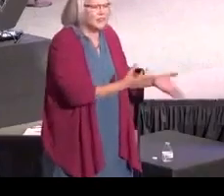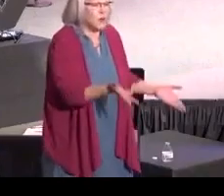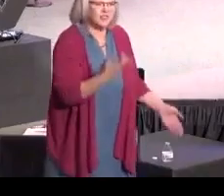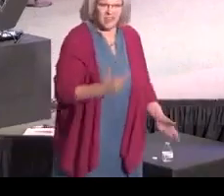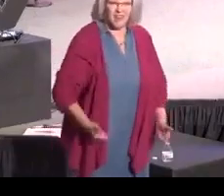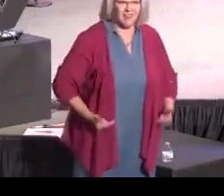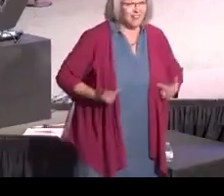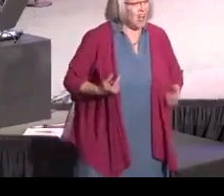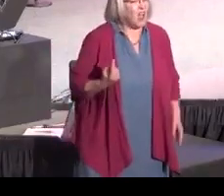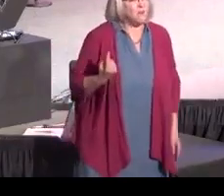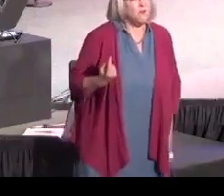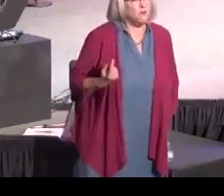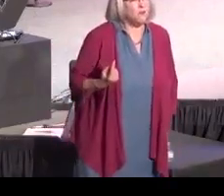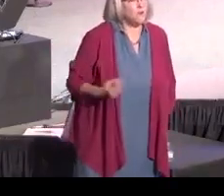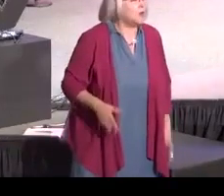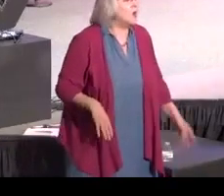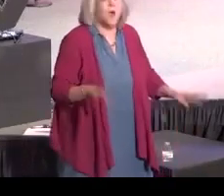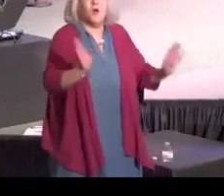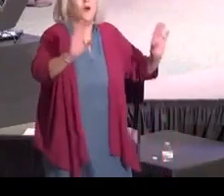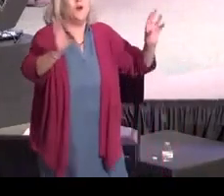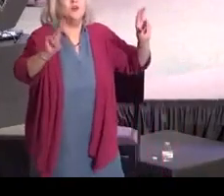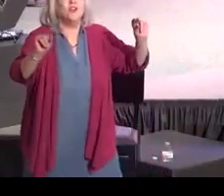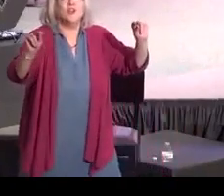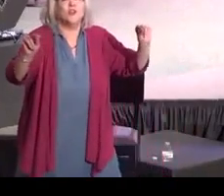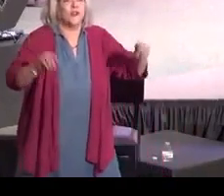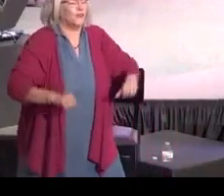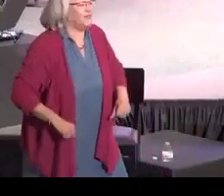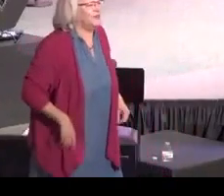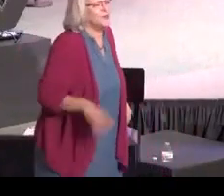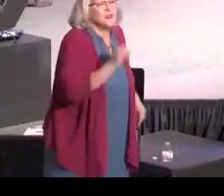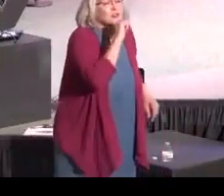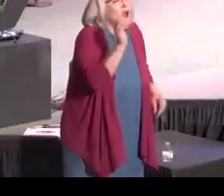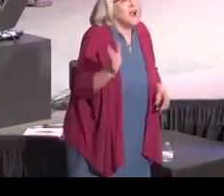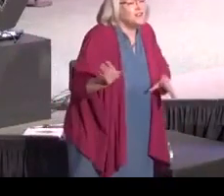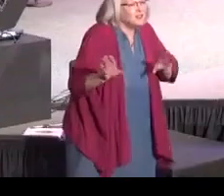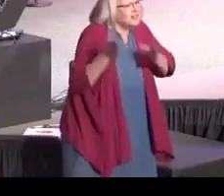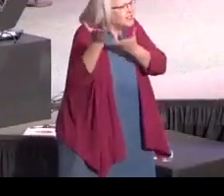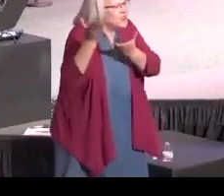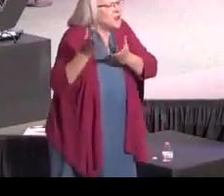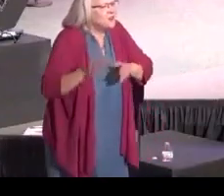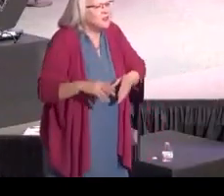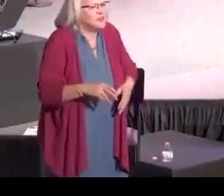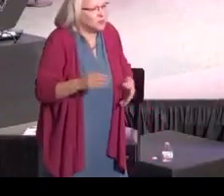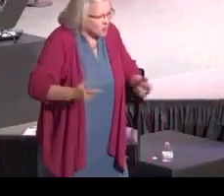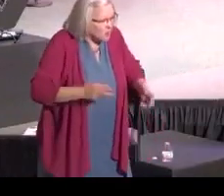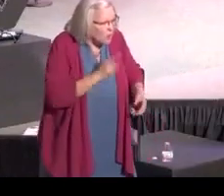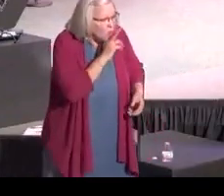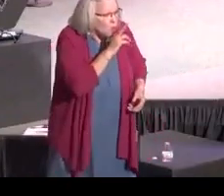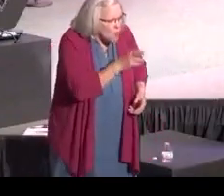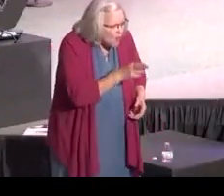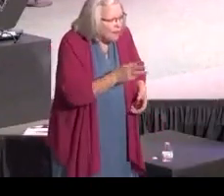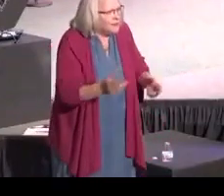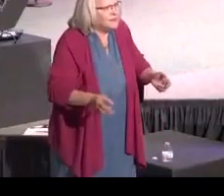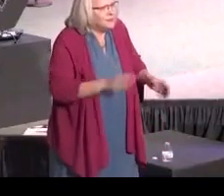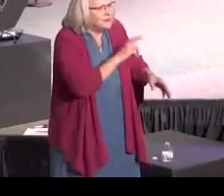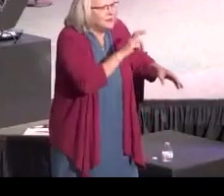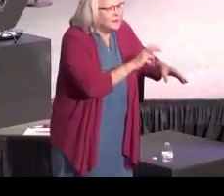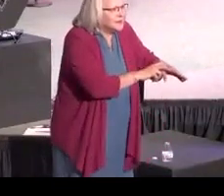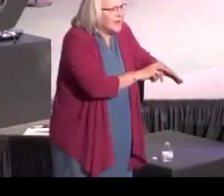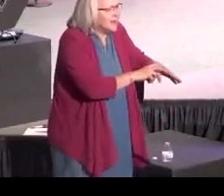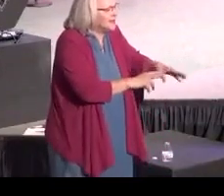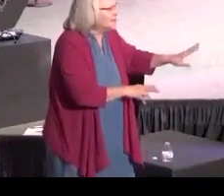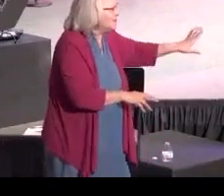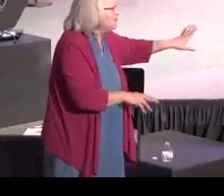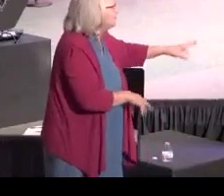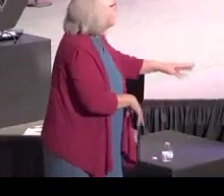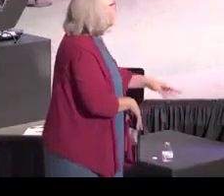live snake? I said, we're not doing those kind of services here, right? You know, with the snakes. That's not us. But we'll do a rubber snake, all